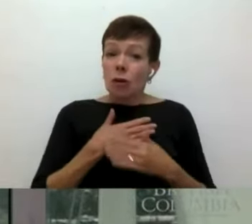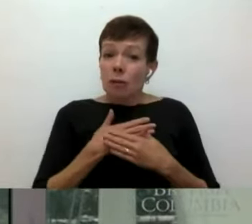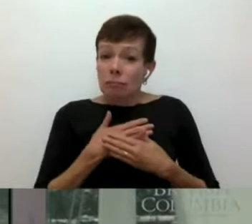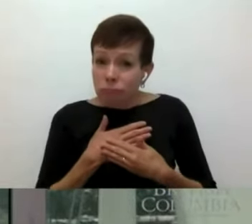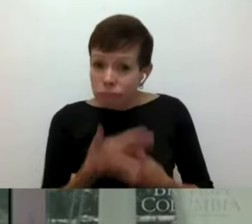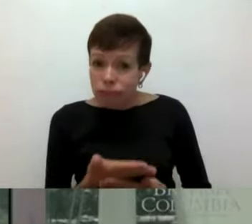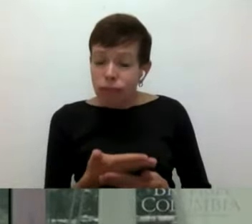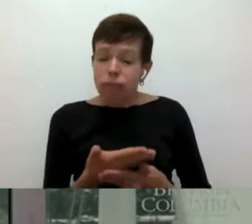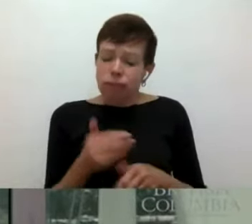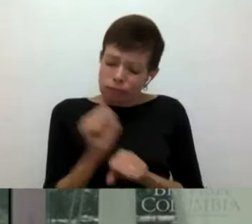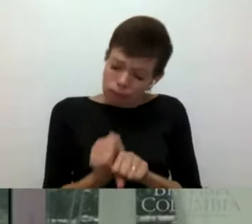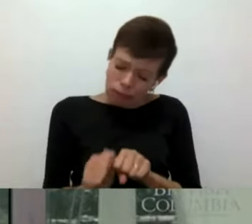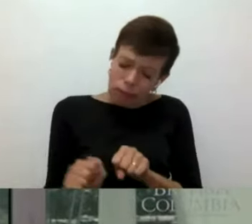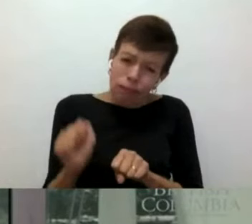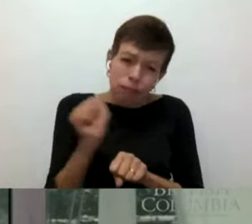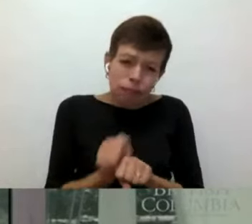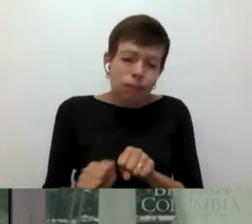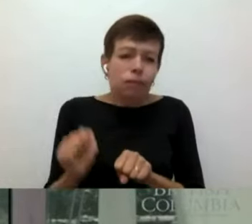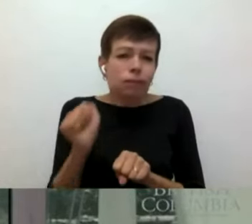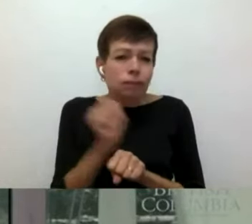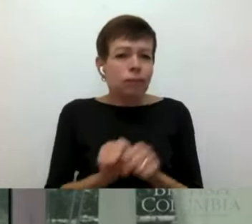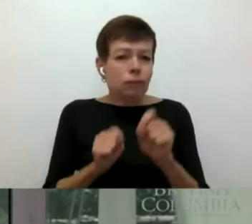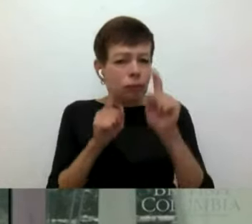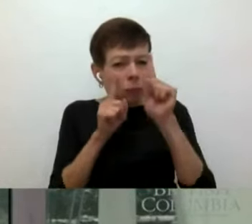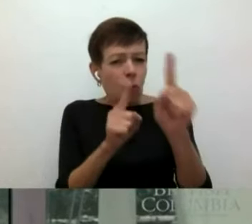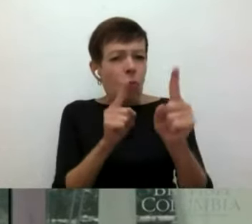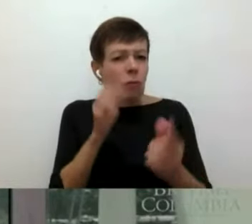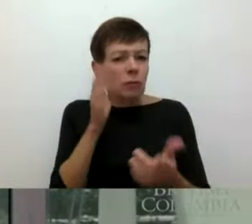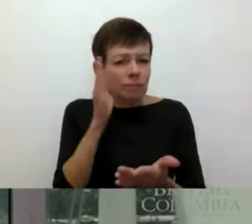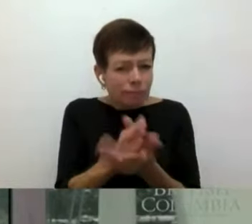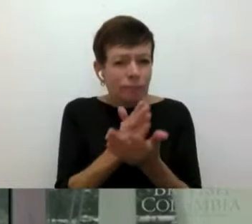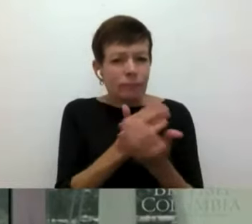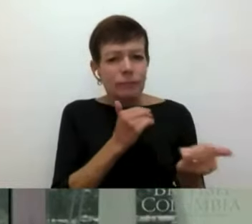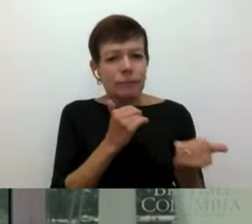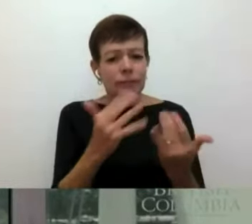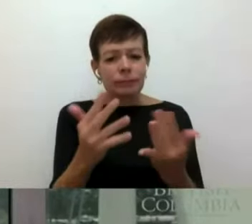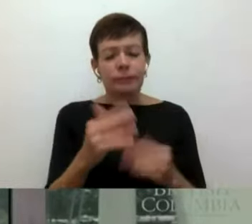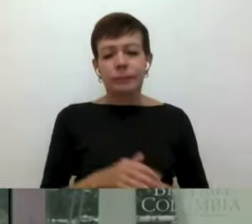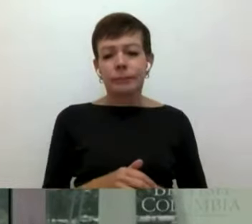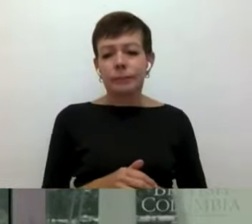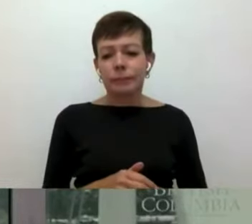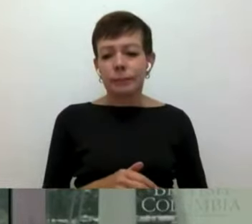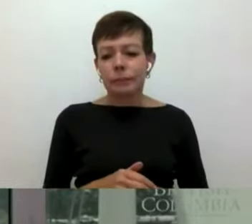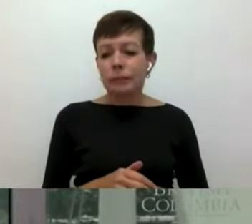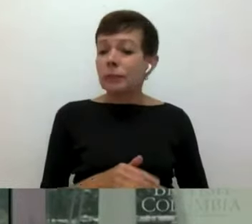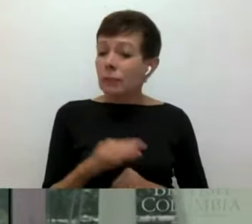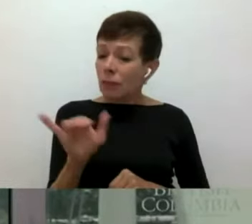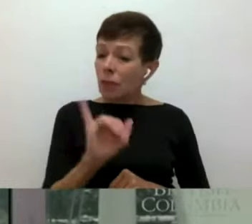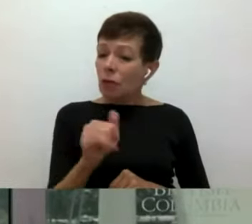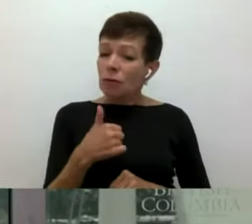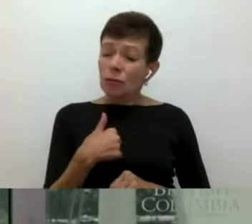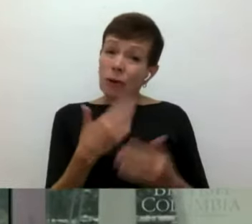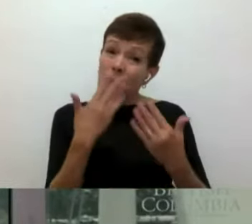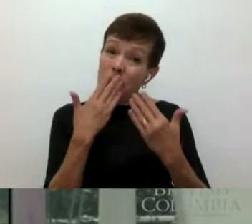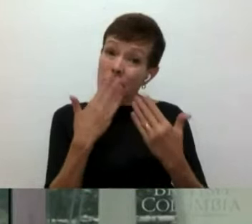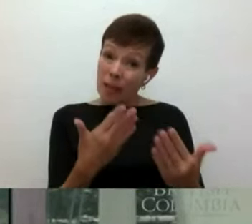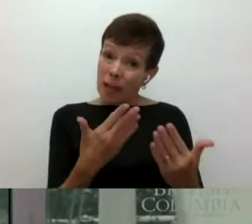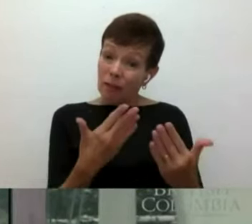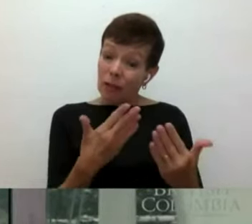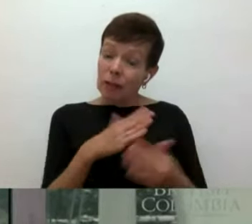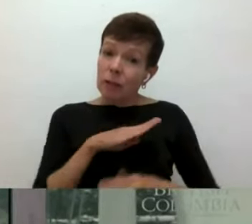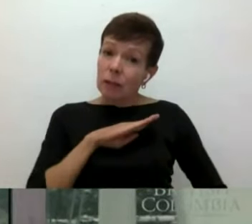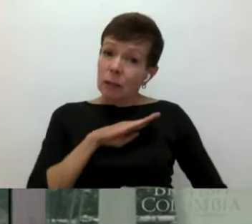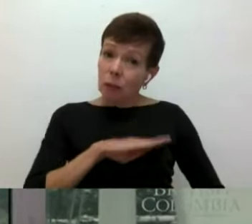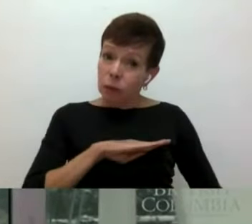sacrifices you're making. We're confident that you're giving it everything you've got. And I'm also so